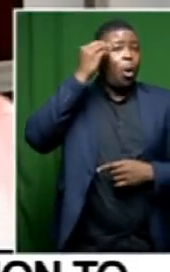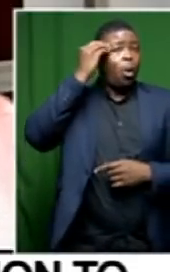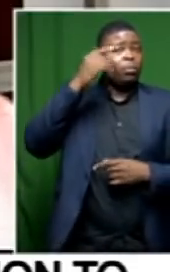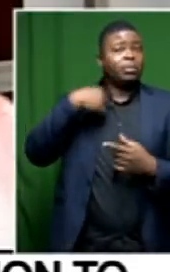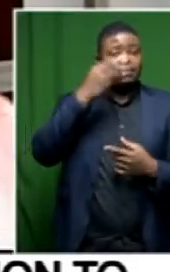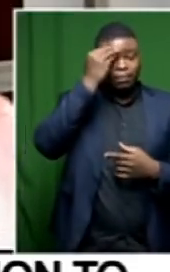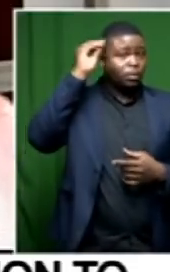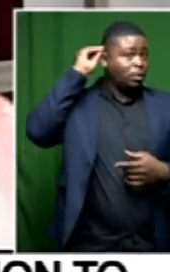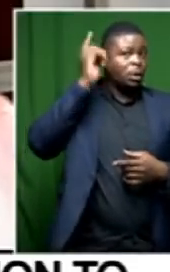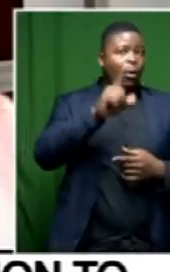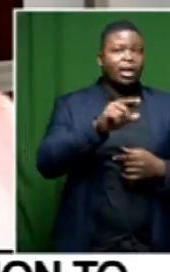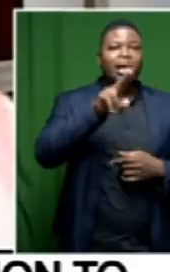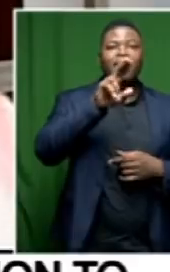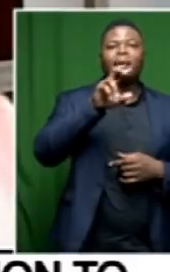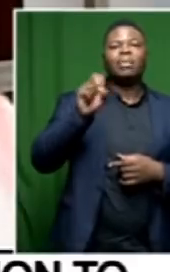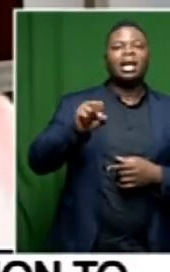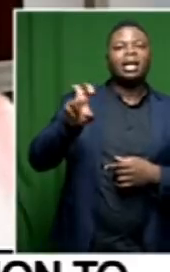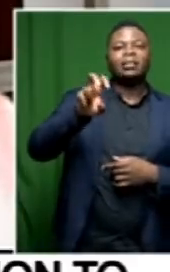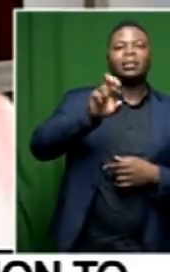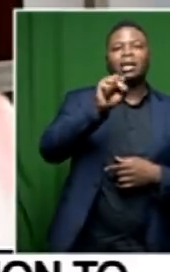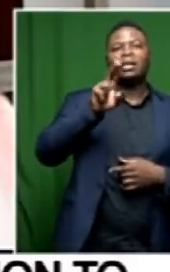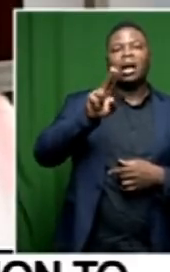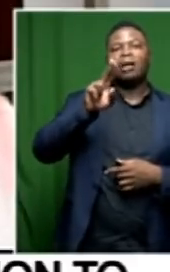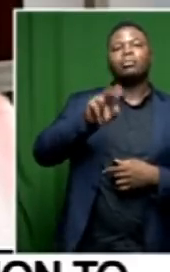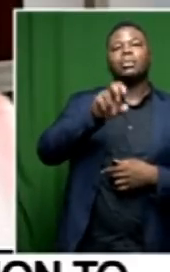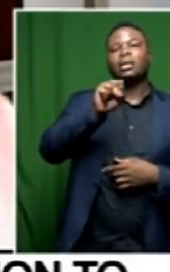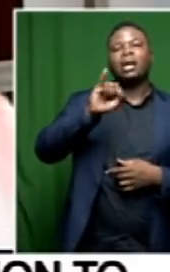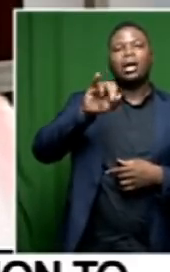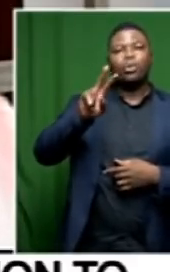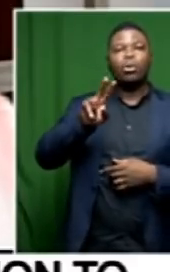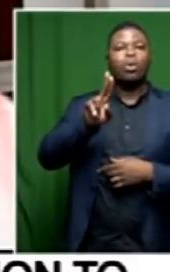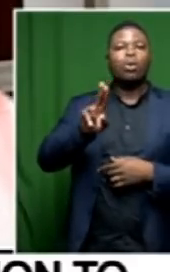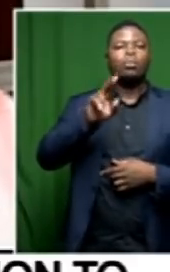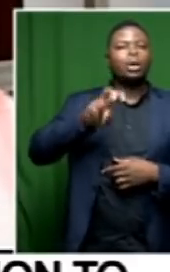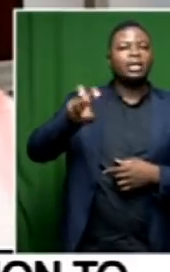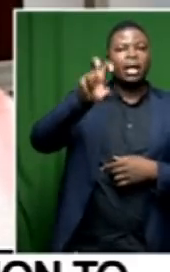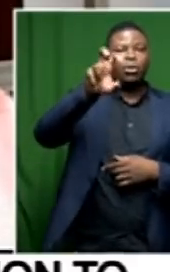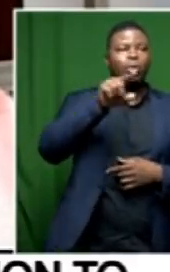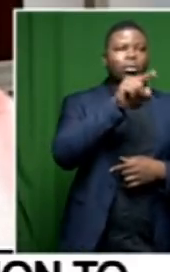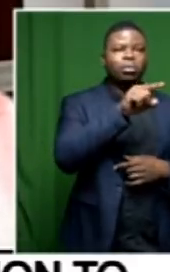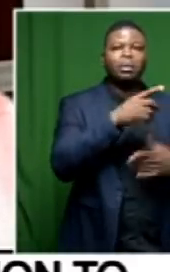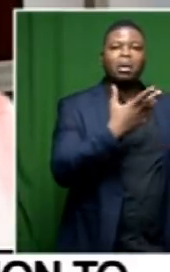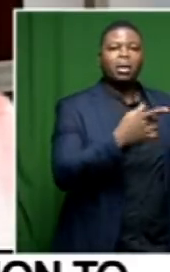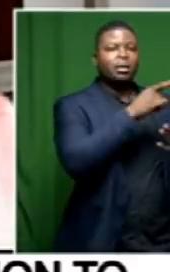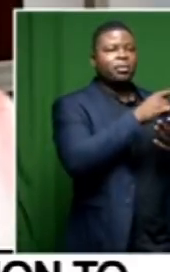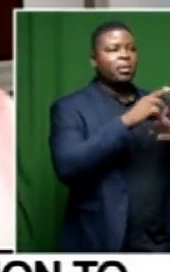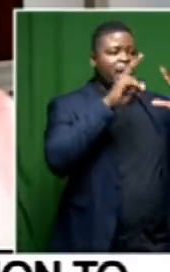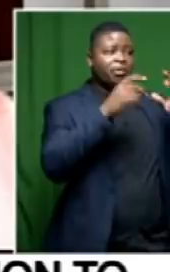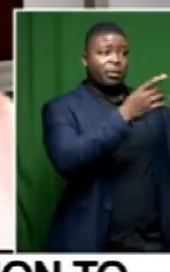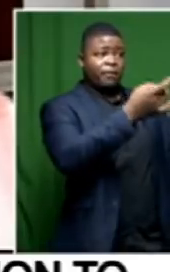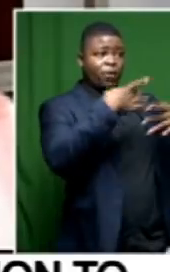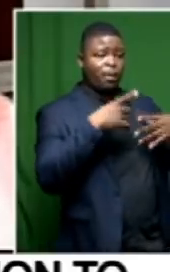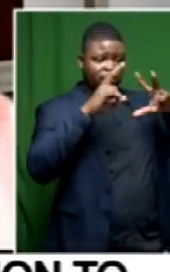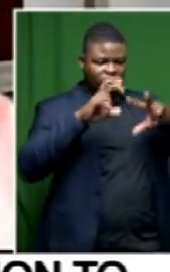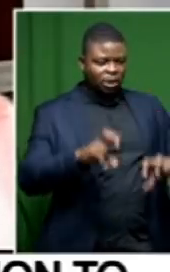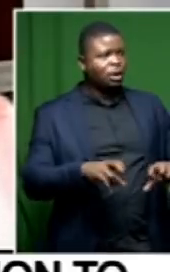what the SIU has said. Is there a reason for us to proceed and make initiate an investigation, and that we